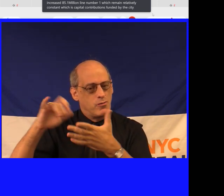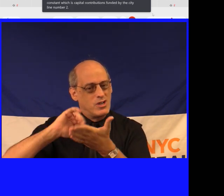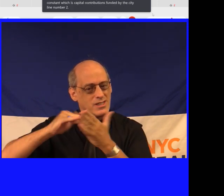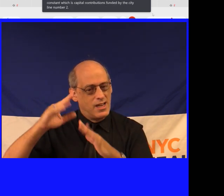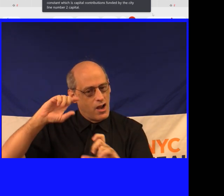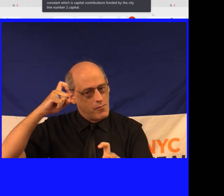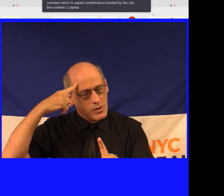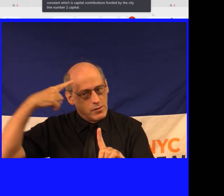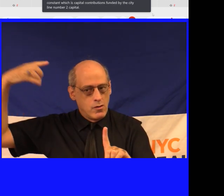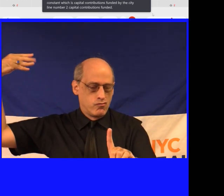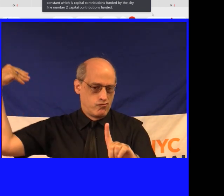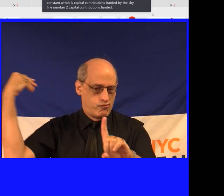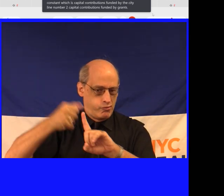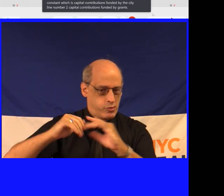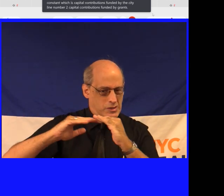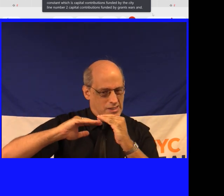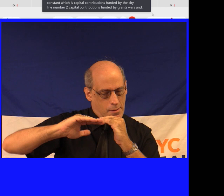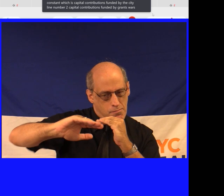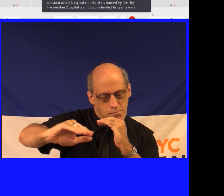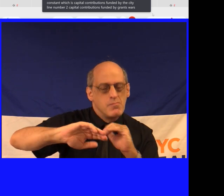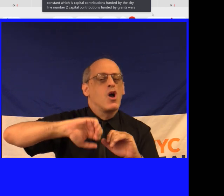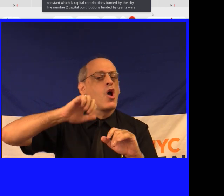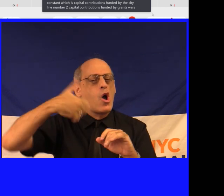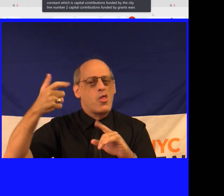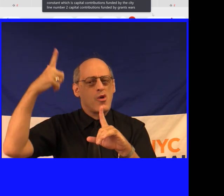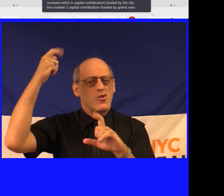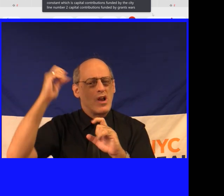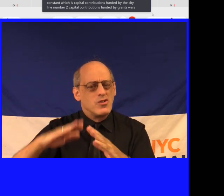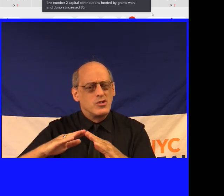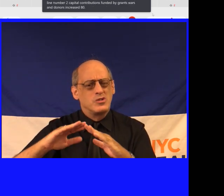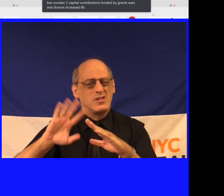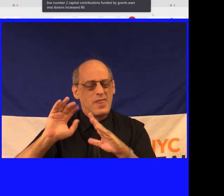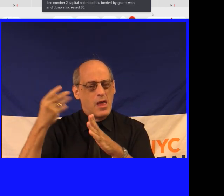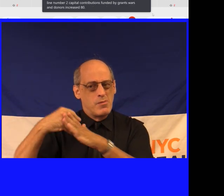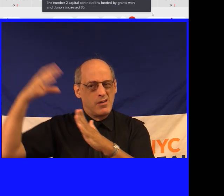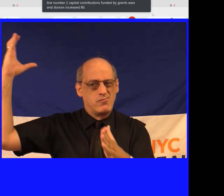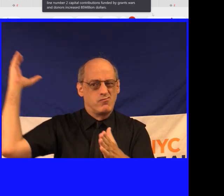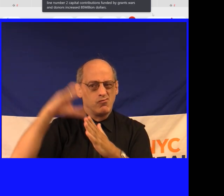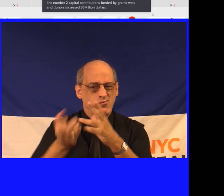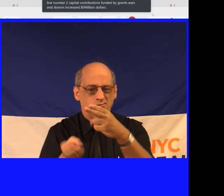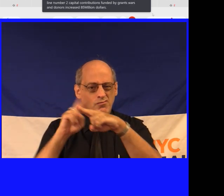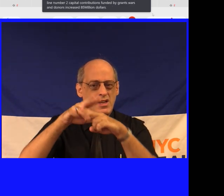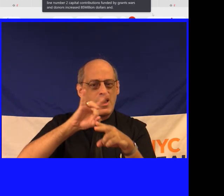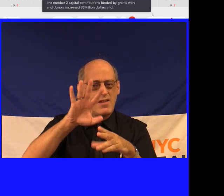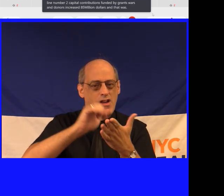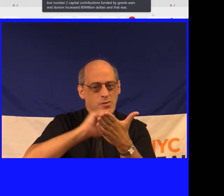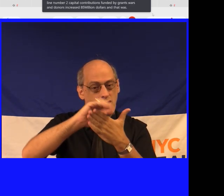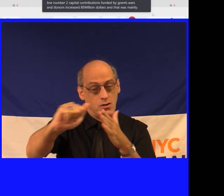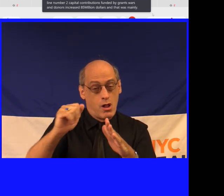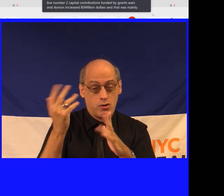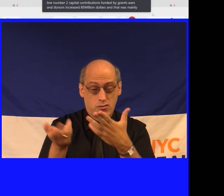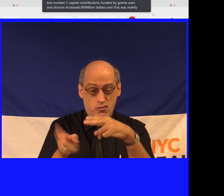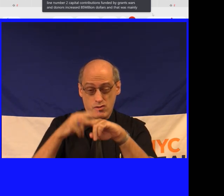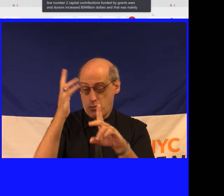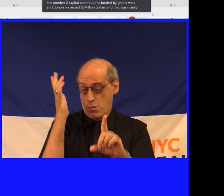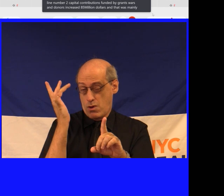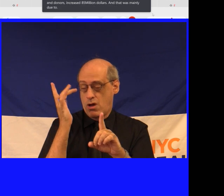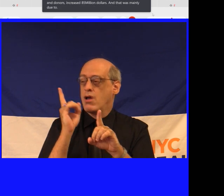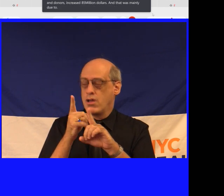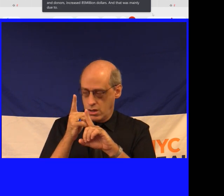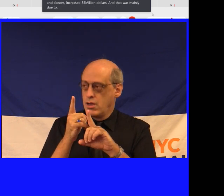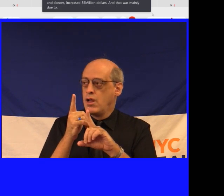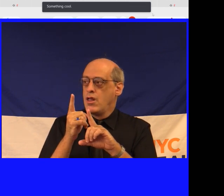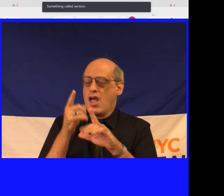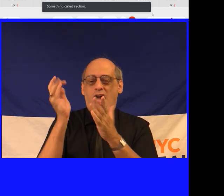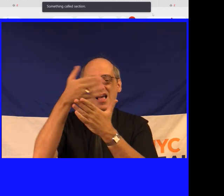capital contributions funded by grantors and donors, increased $85 million. And that was mainly due to something called